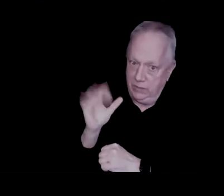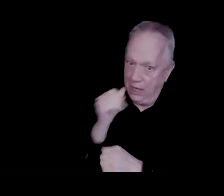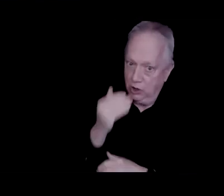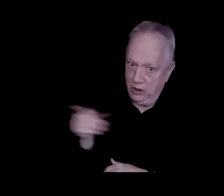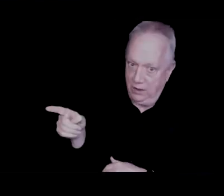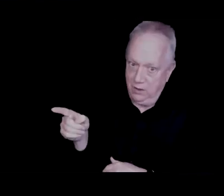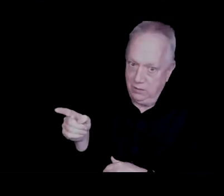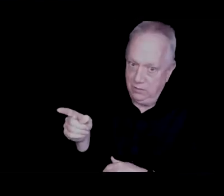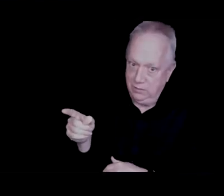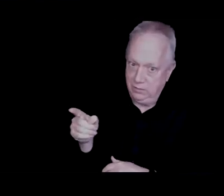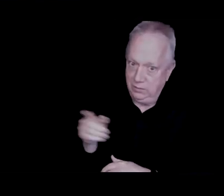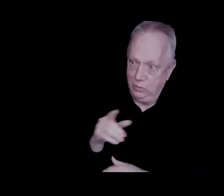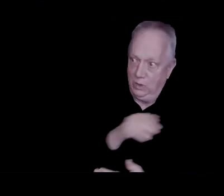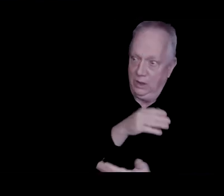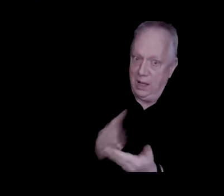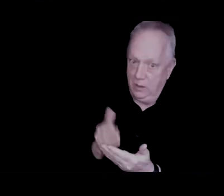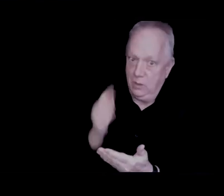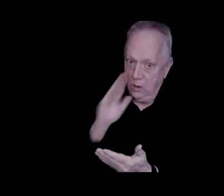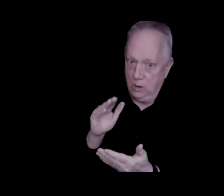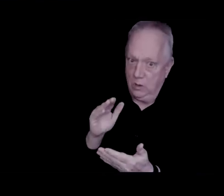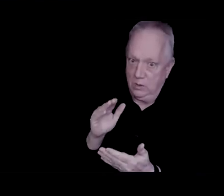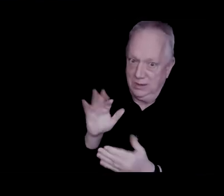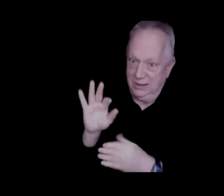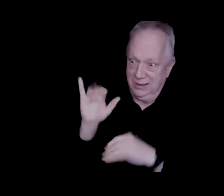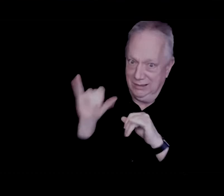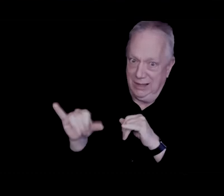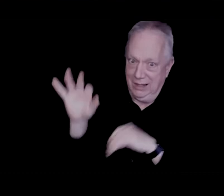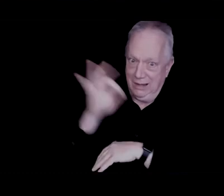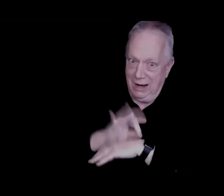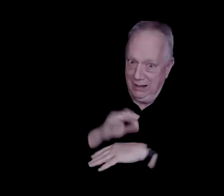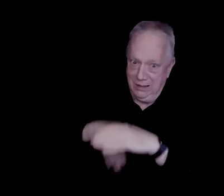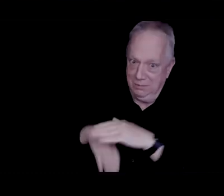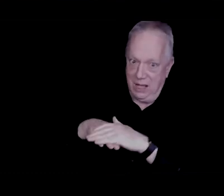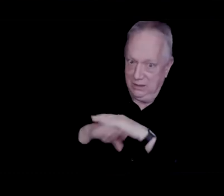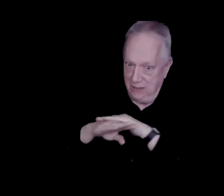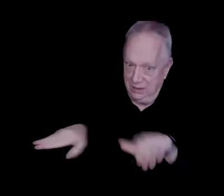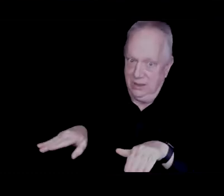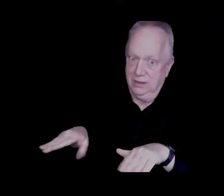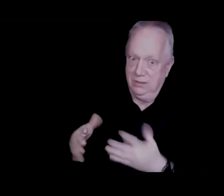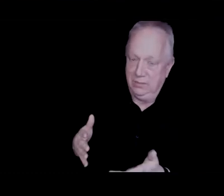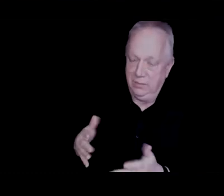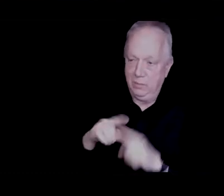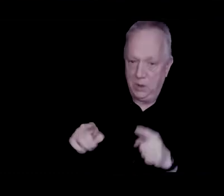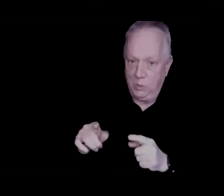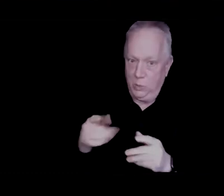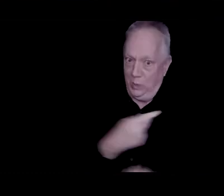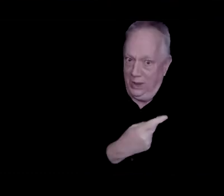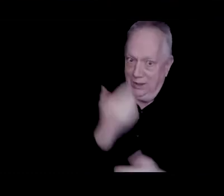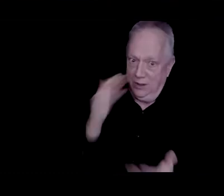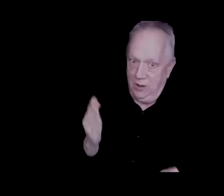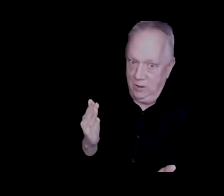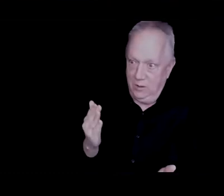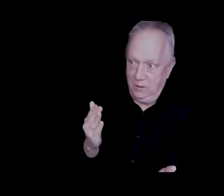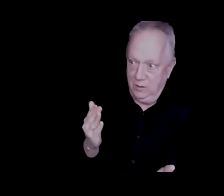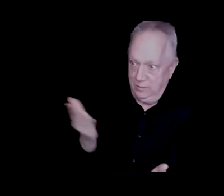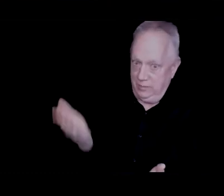at all. We know that we could spend 9 days maximum in Raqqa, but we didn't know in Raqqa